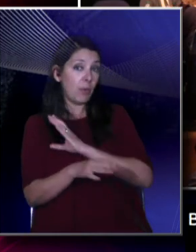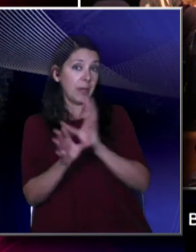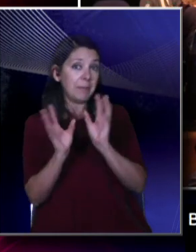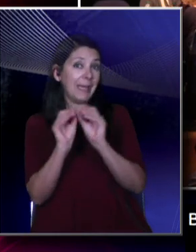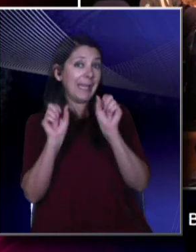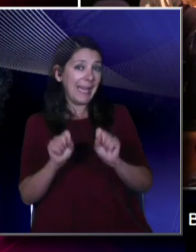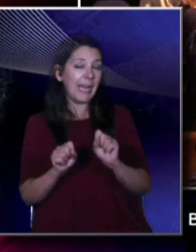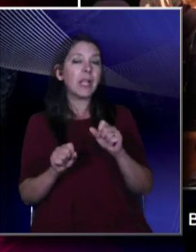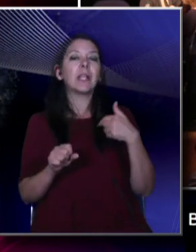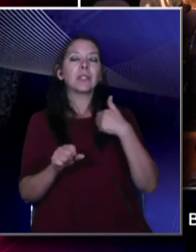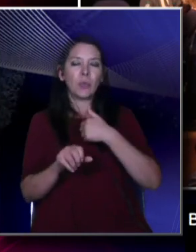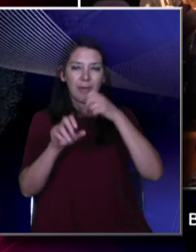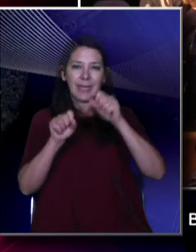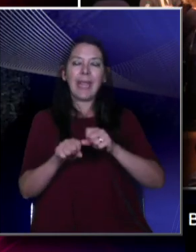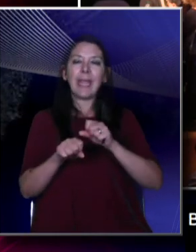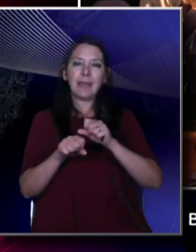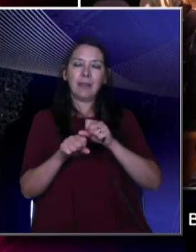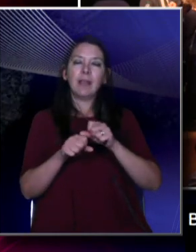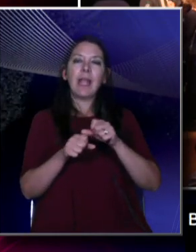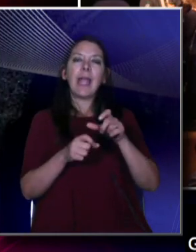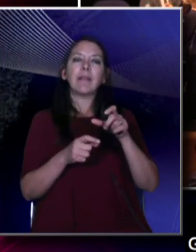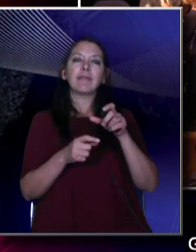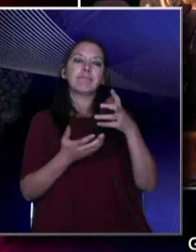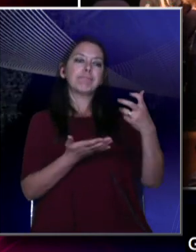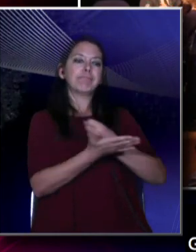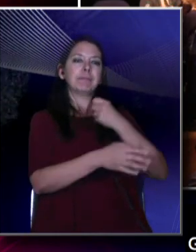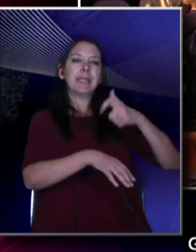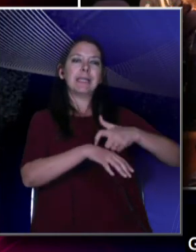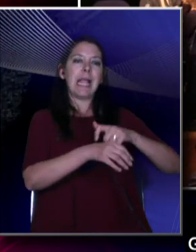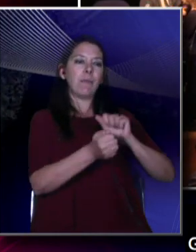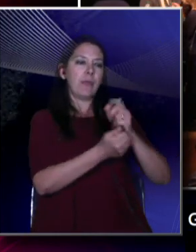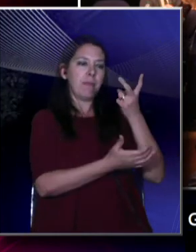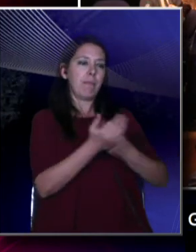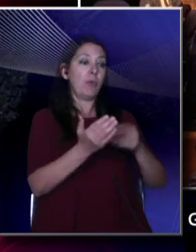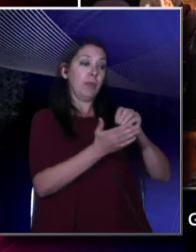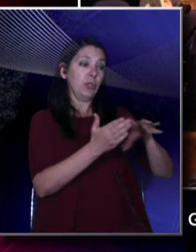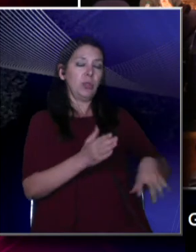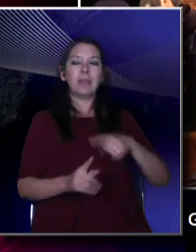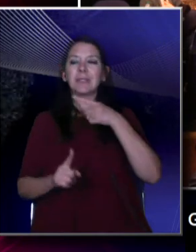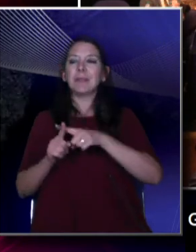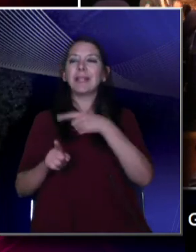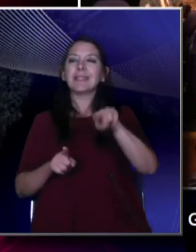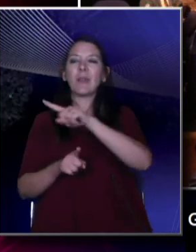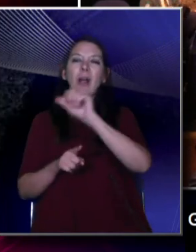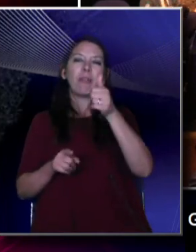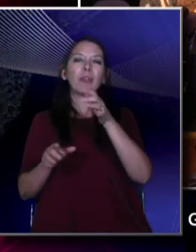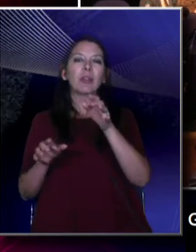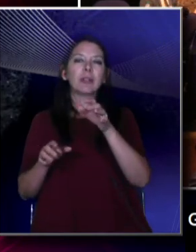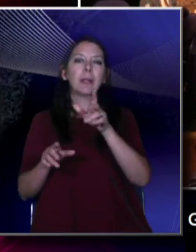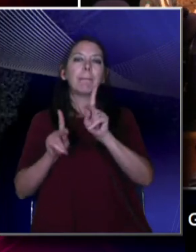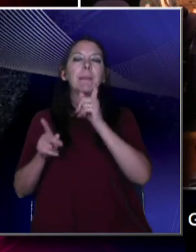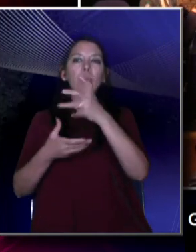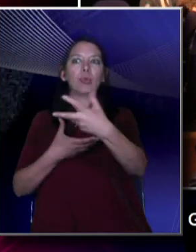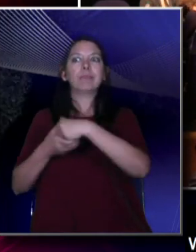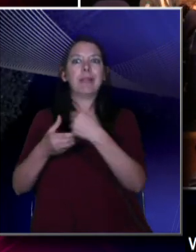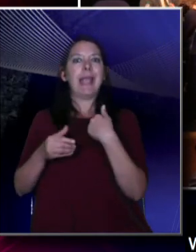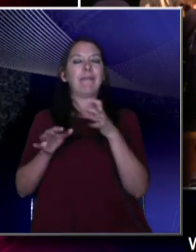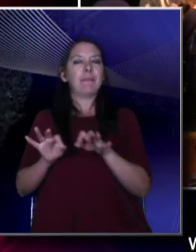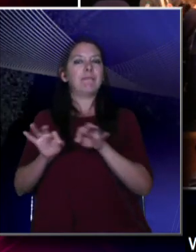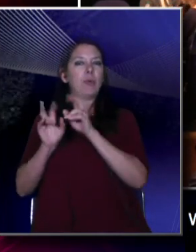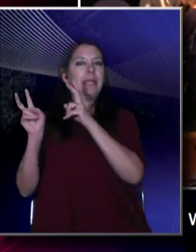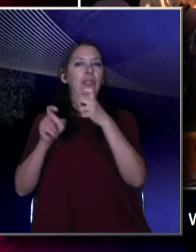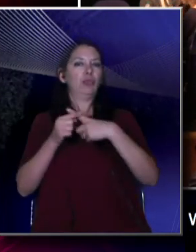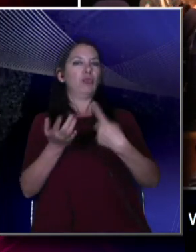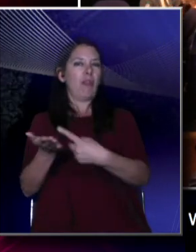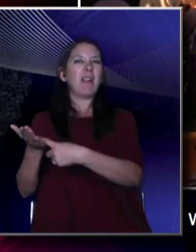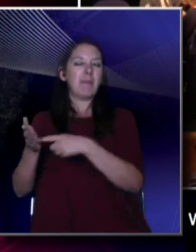hit both stakeholder groups and have specific topics for each of those. And then I would agree, I think we need